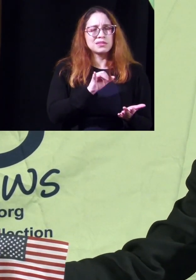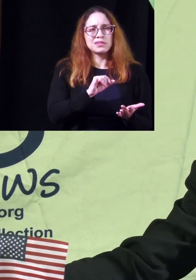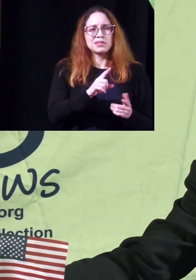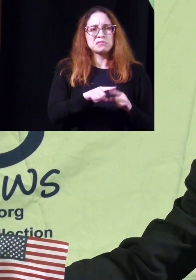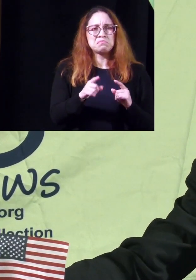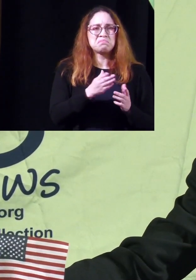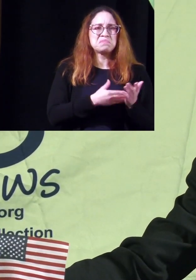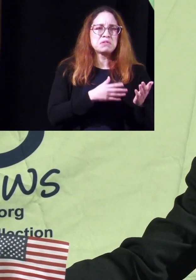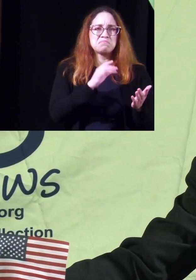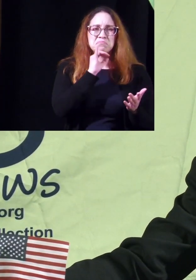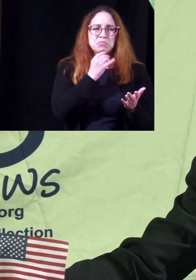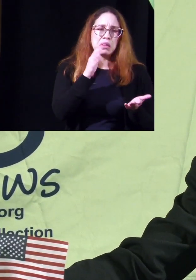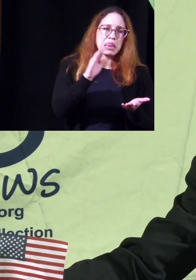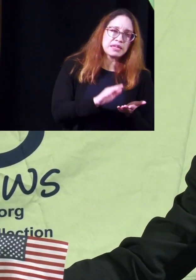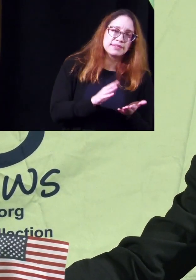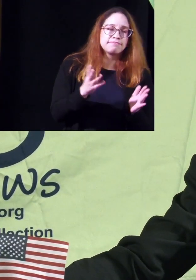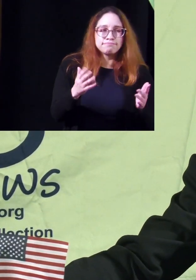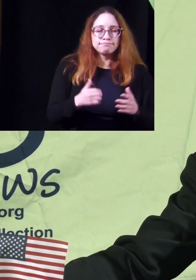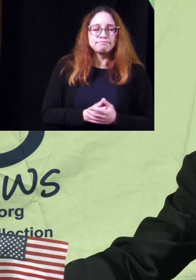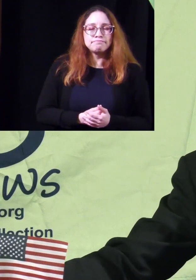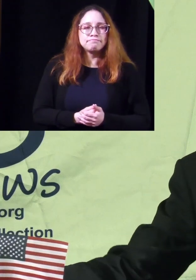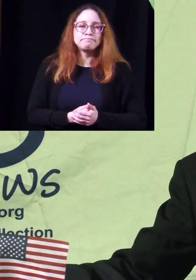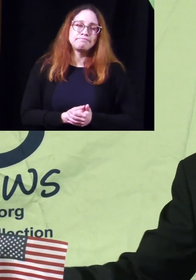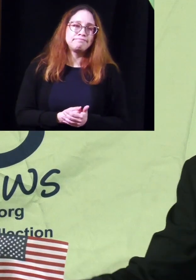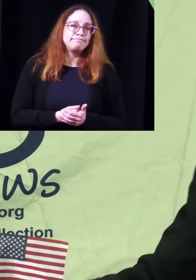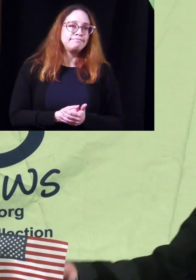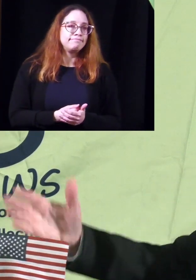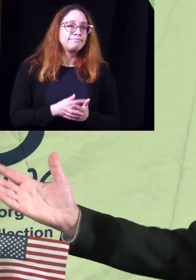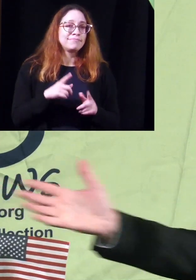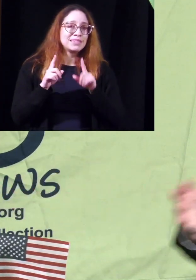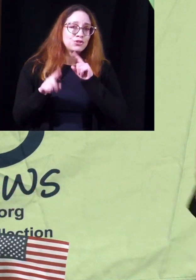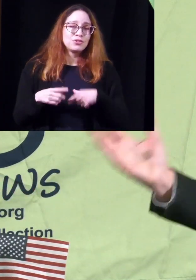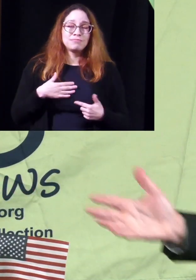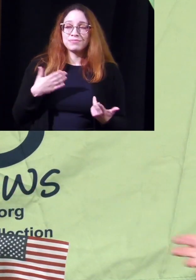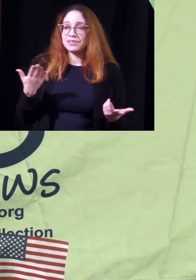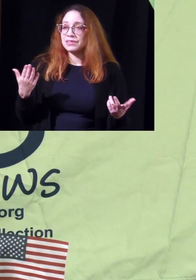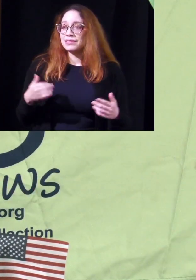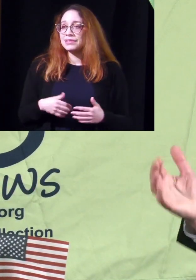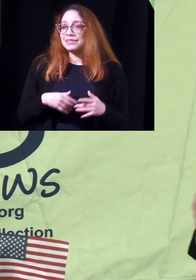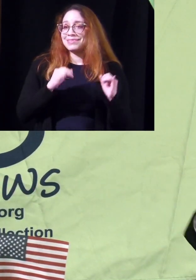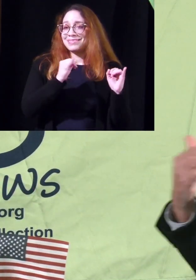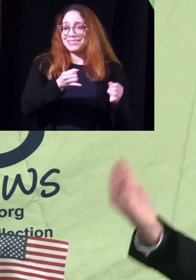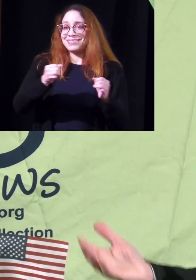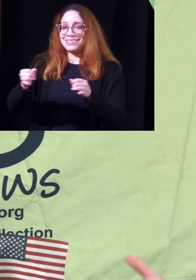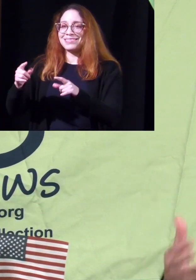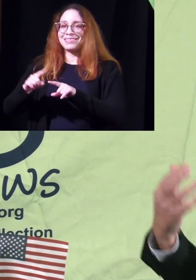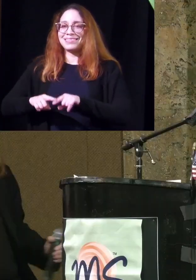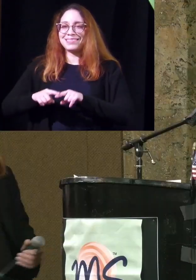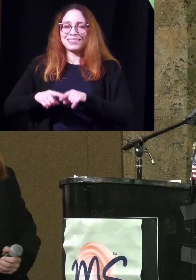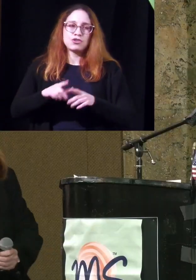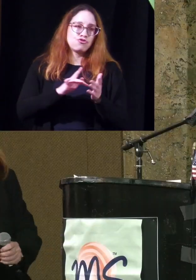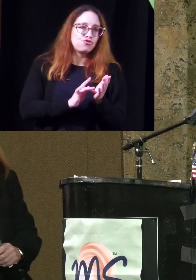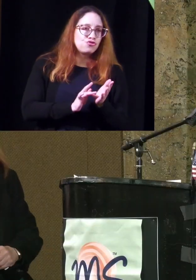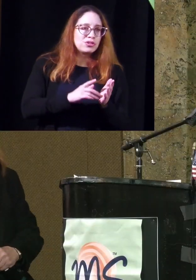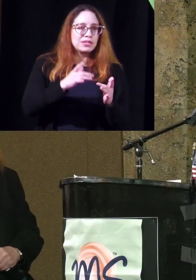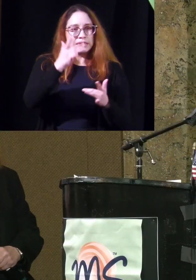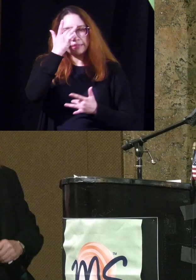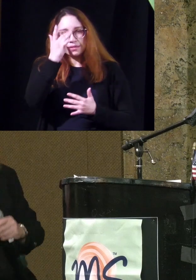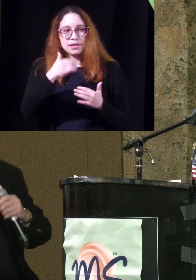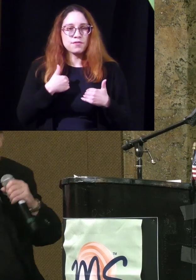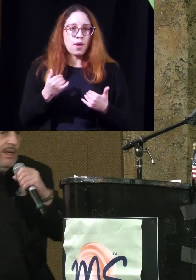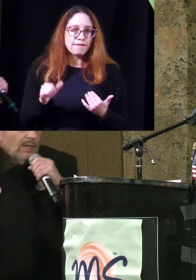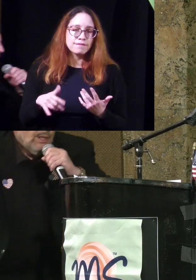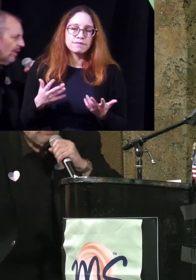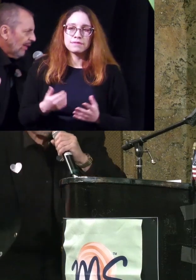risk of a relapse definitely is less. So in answer, that's the answer. It has to be individualized, but also would depend on your drug and the symptoms that you have as